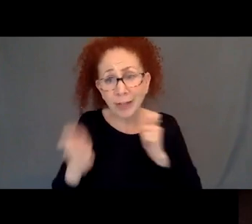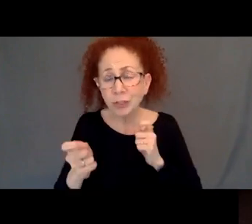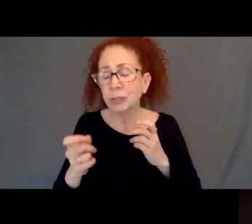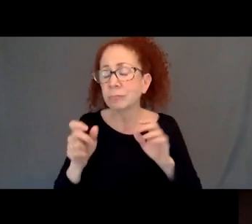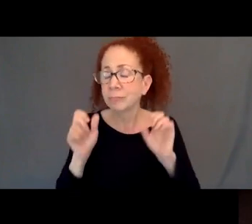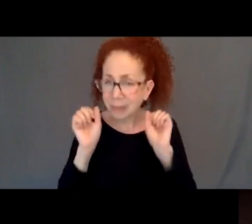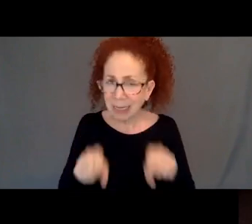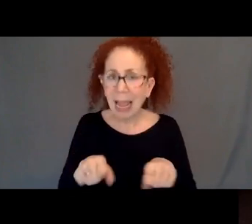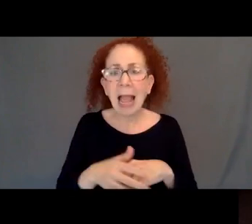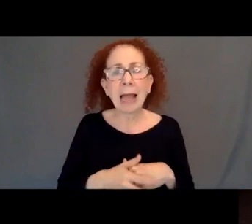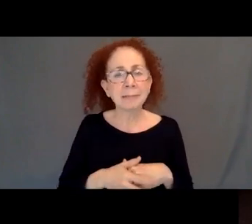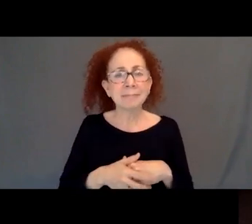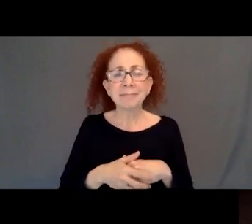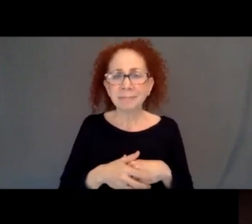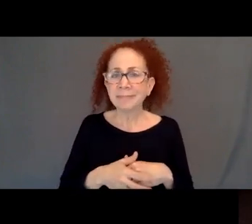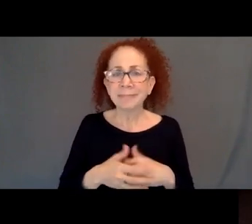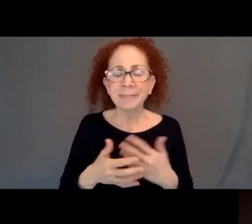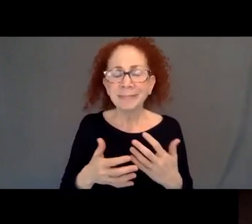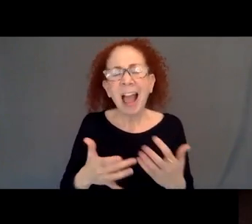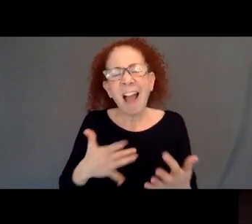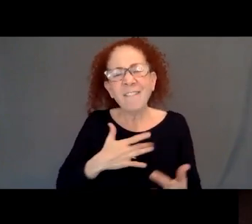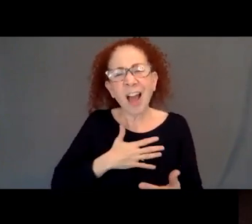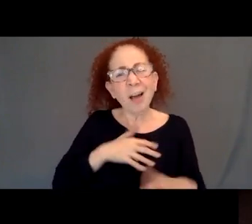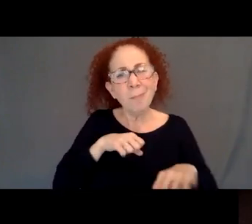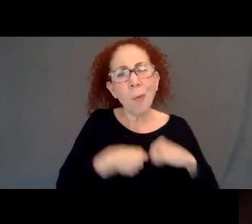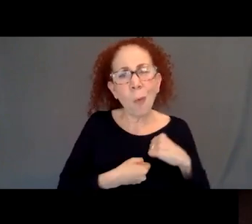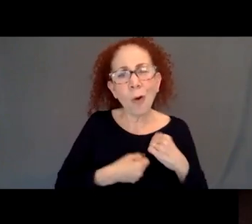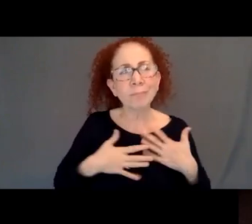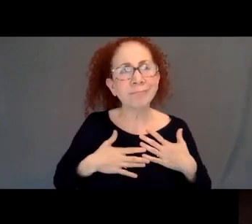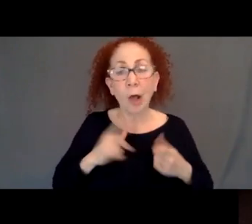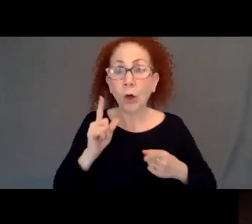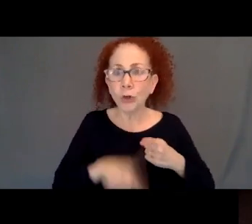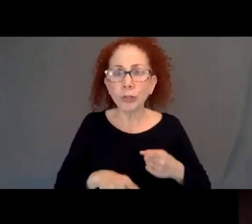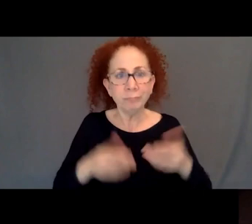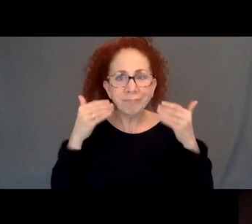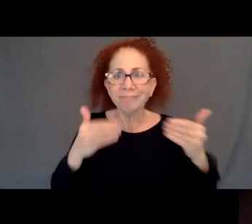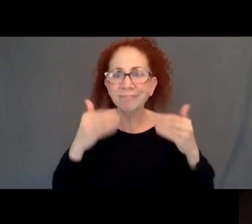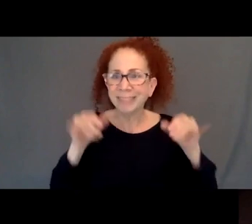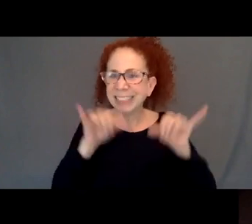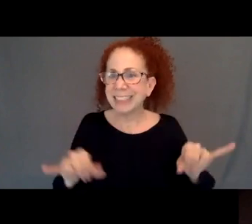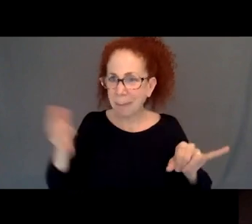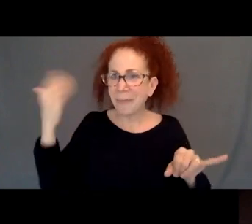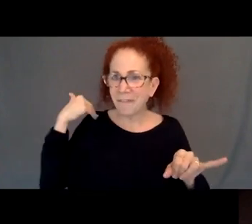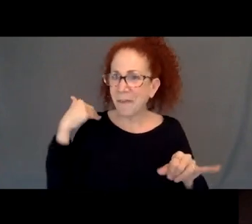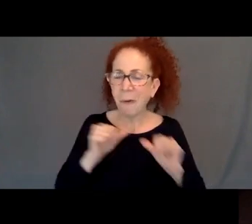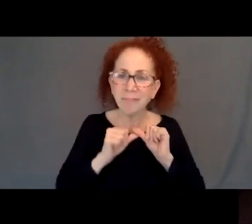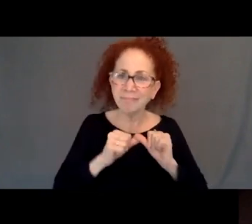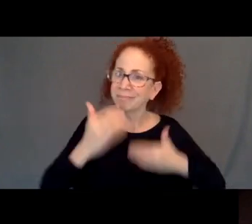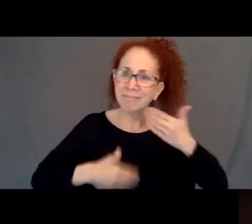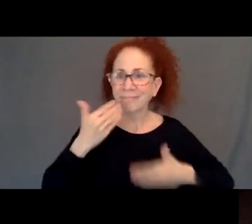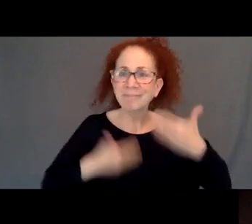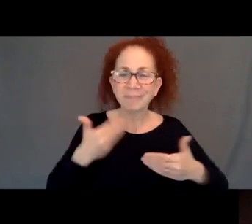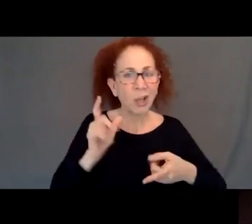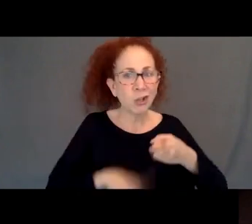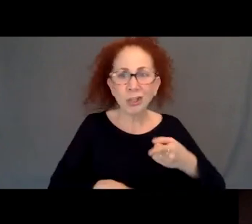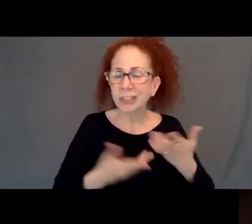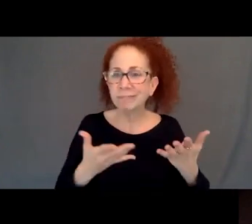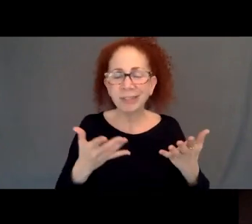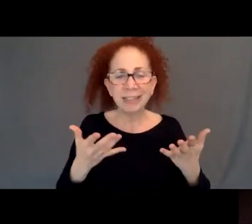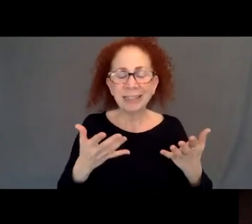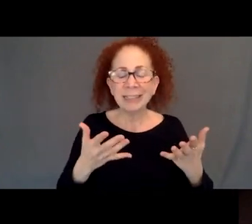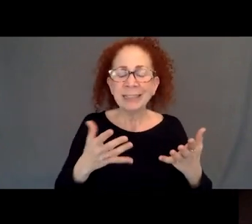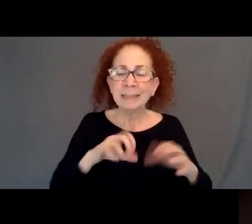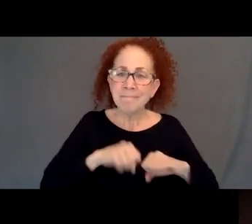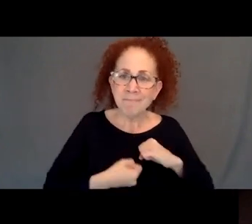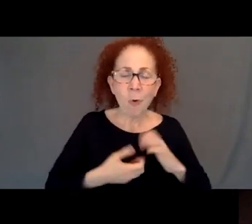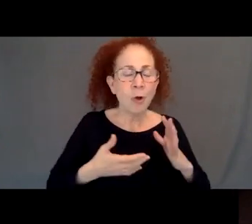kind of the moment where I was mourning not being able to have that kind of stamina, right? But just trying